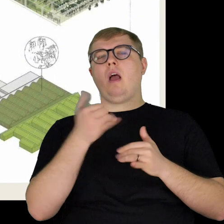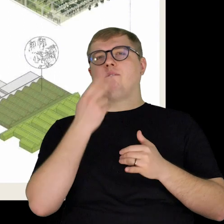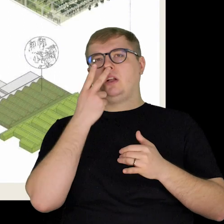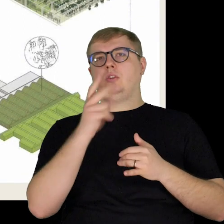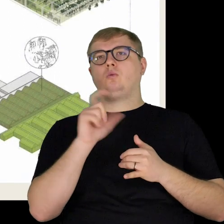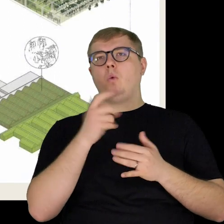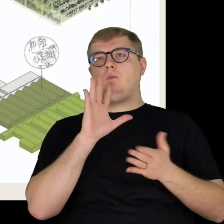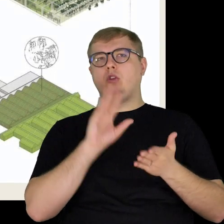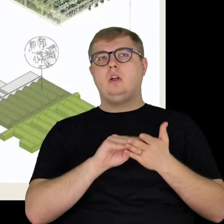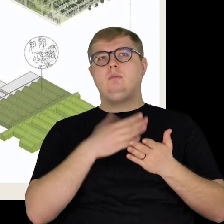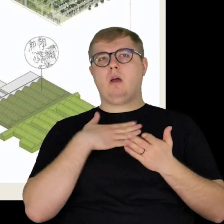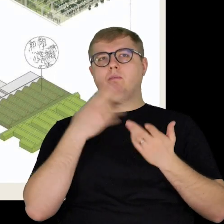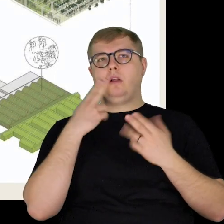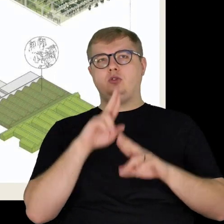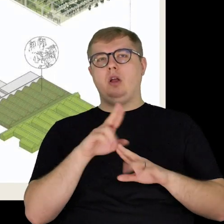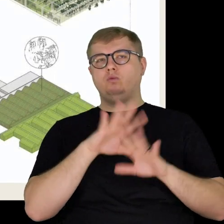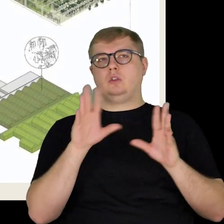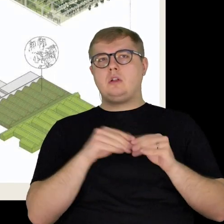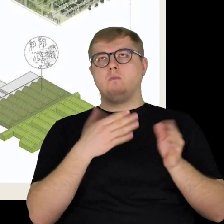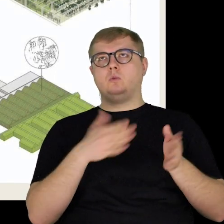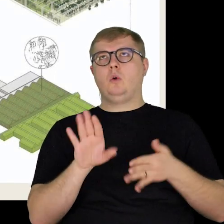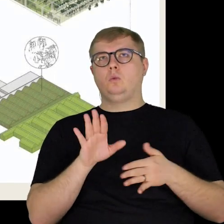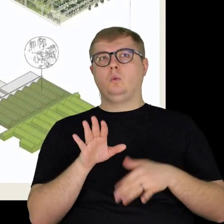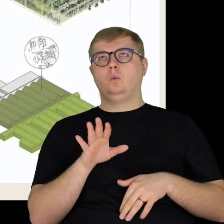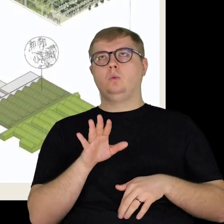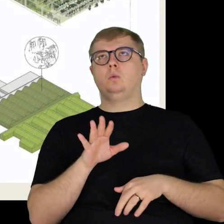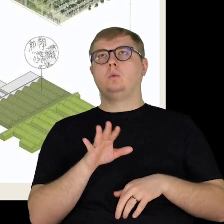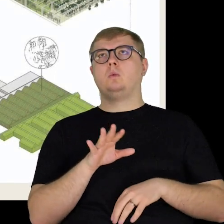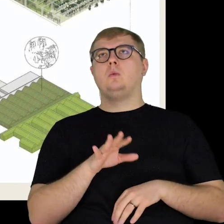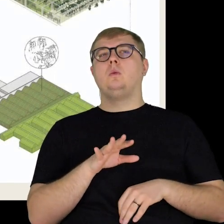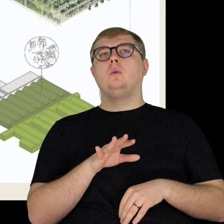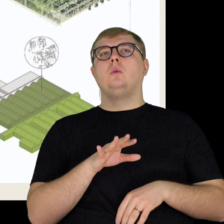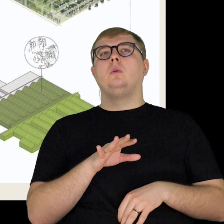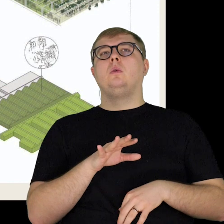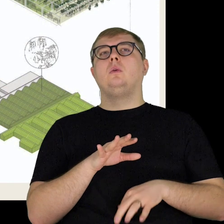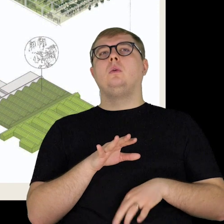now it's fine. Okay, so